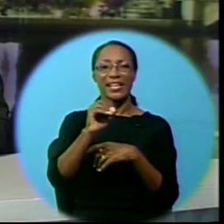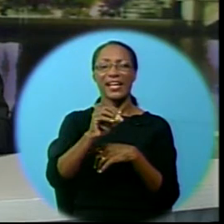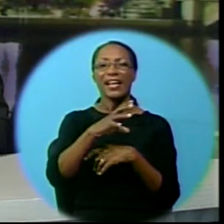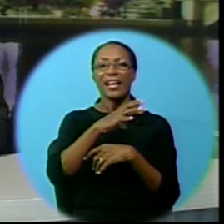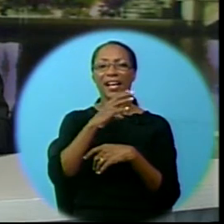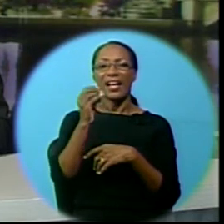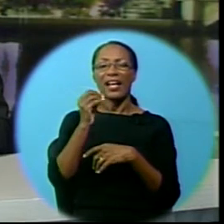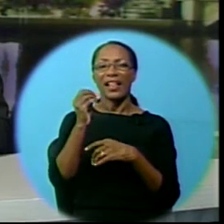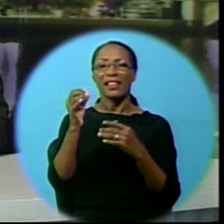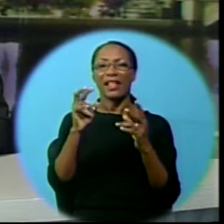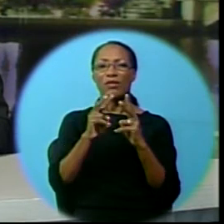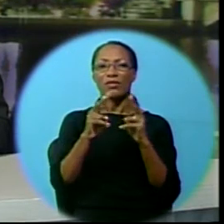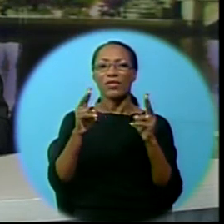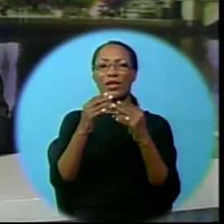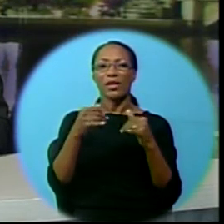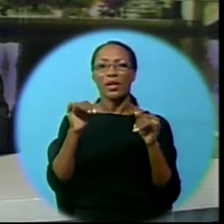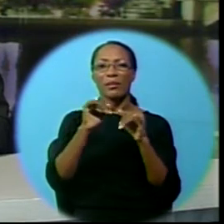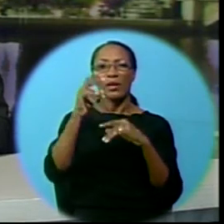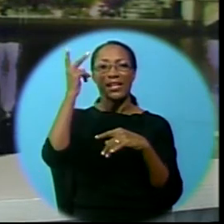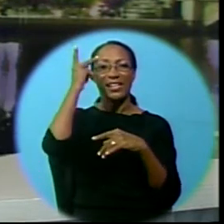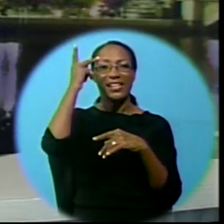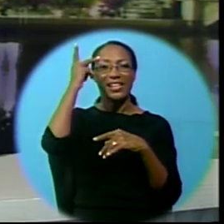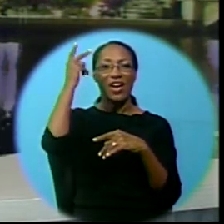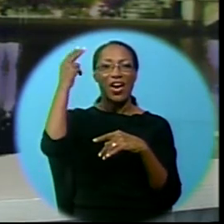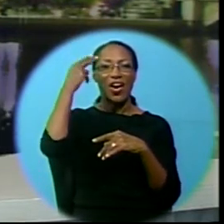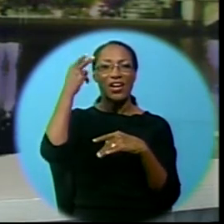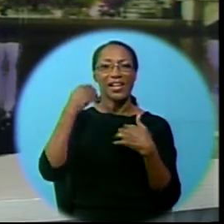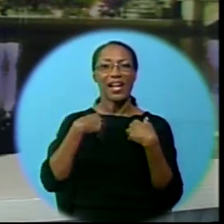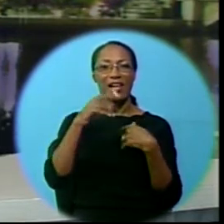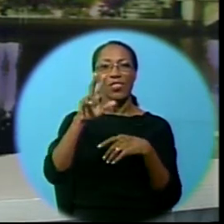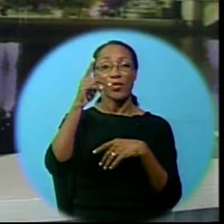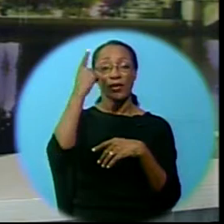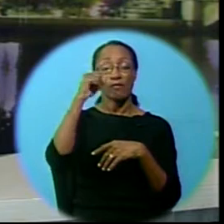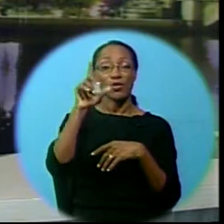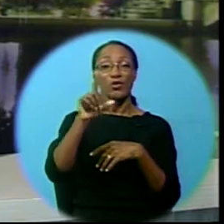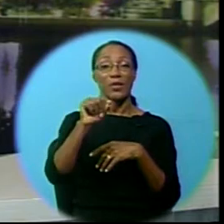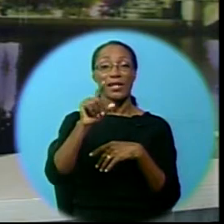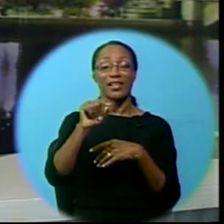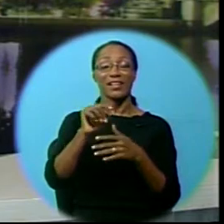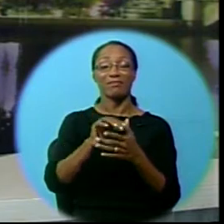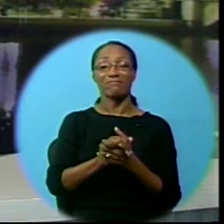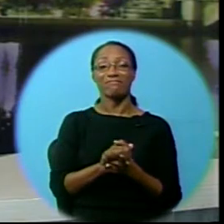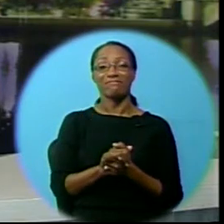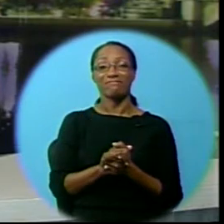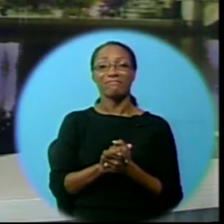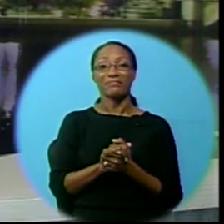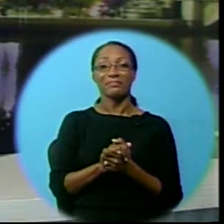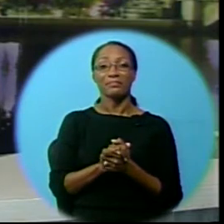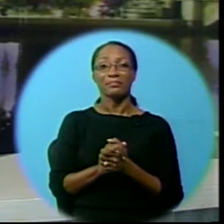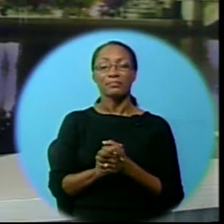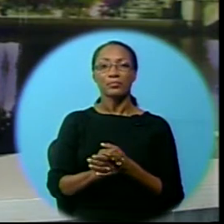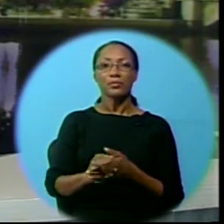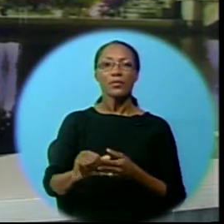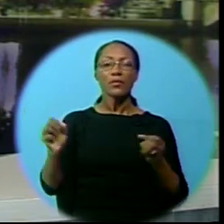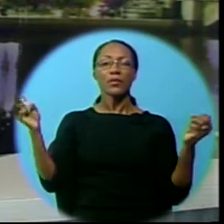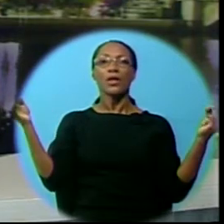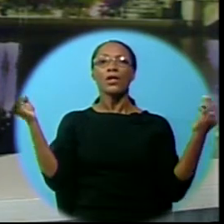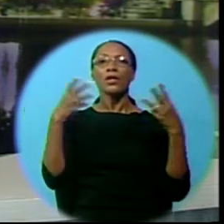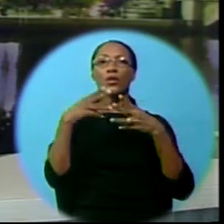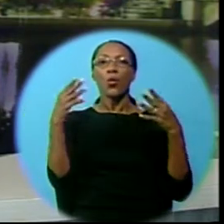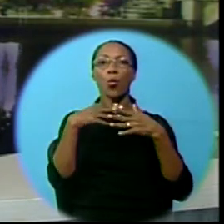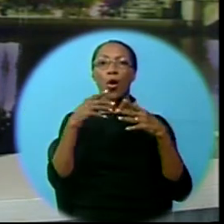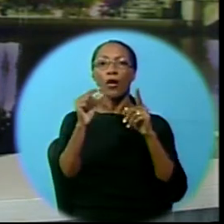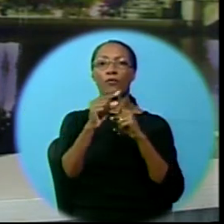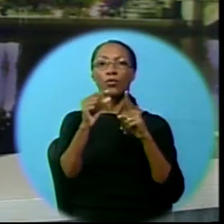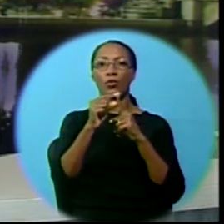the innings. Keon Harding grabbed 3 for 20 in Combermere's losing effort. The war of words between